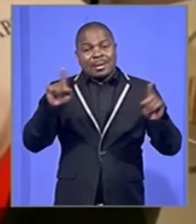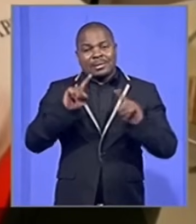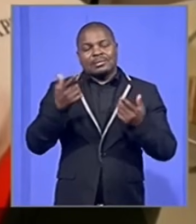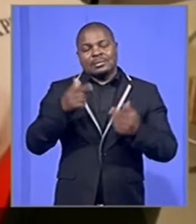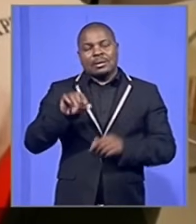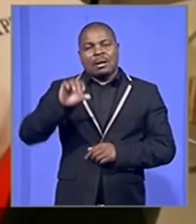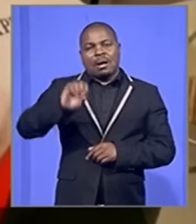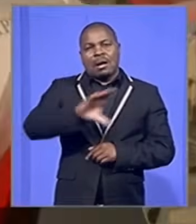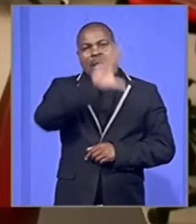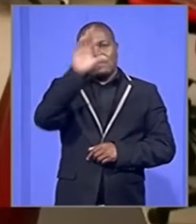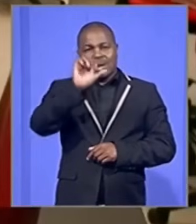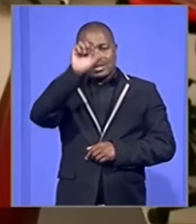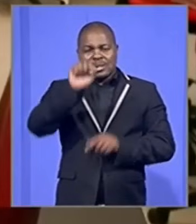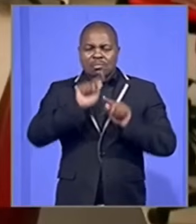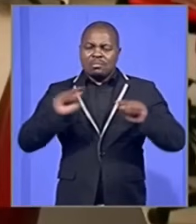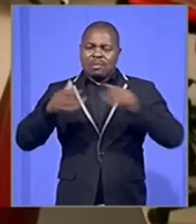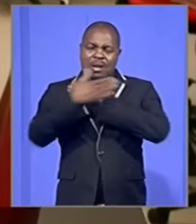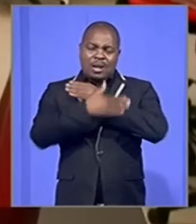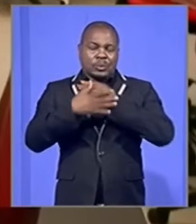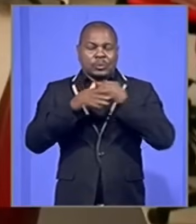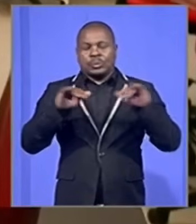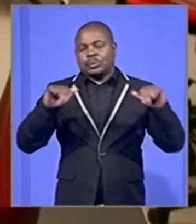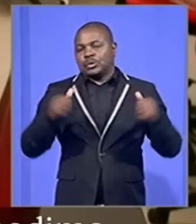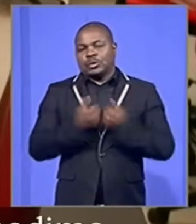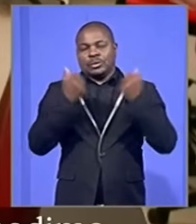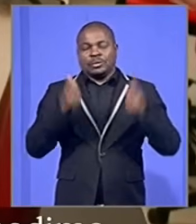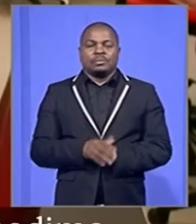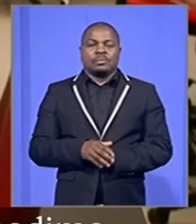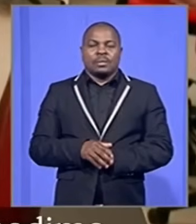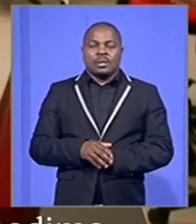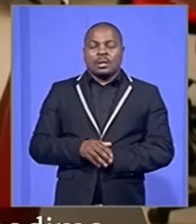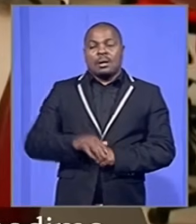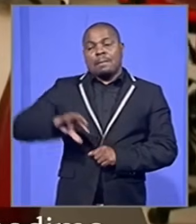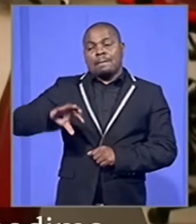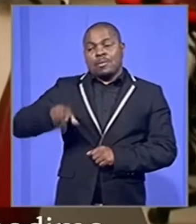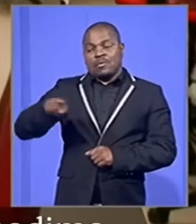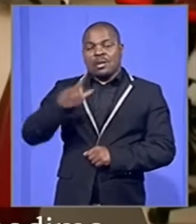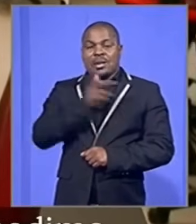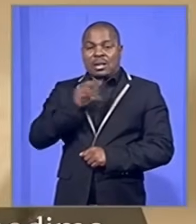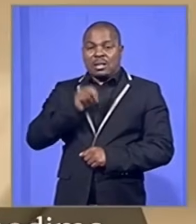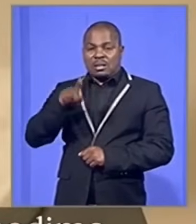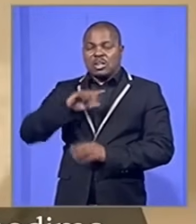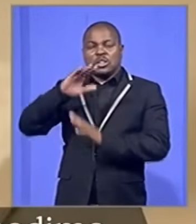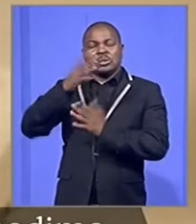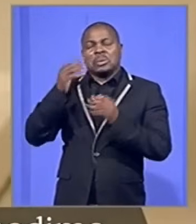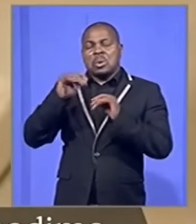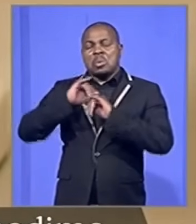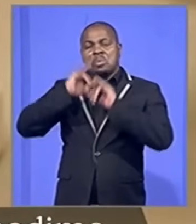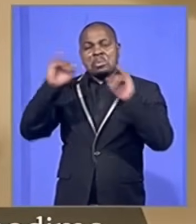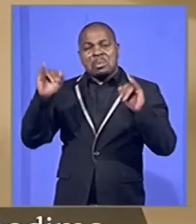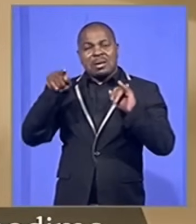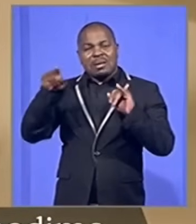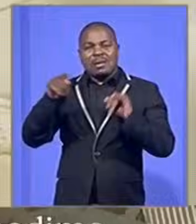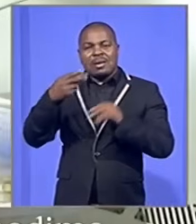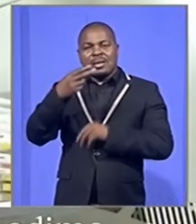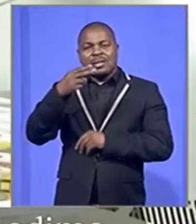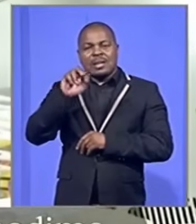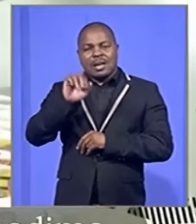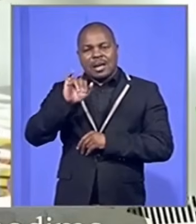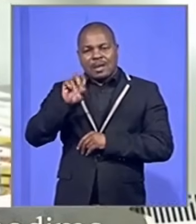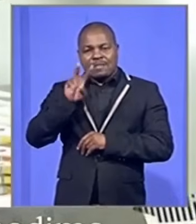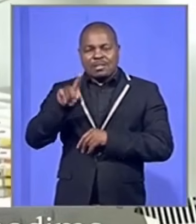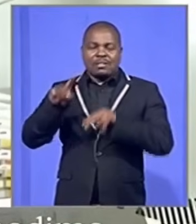borwa bja Afrika e sa le tlhotlo. Province ya KwaZulu-Natal e begile palo ya godimo ya diphetetšo tša twatši ya HIV ka nageng. Kgonono ke